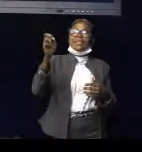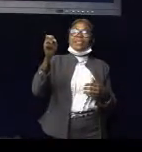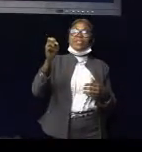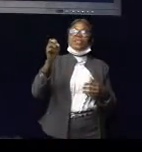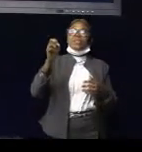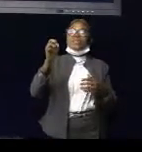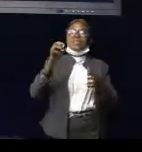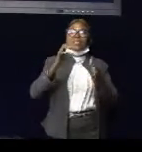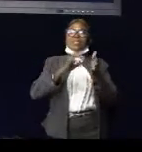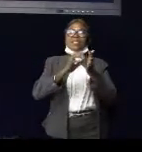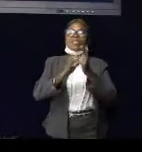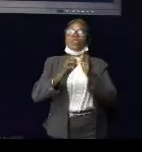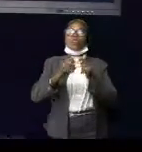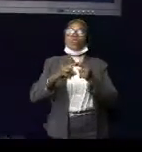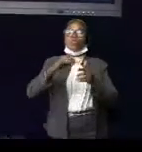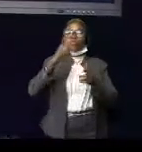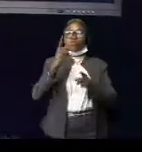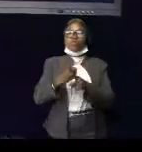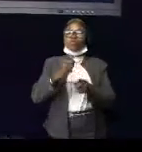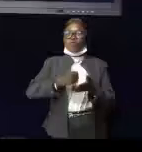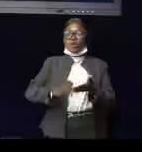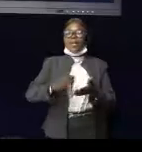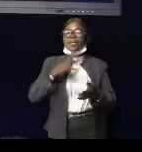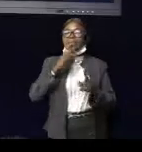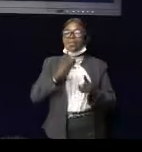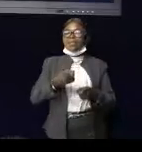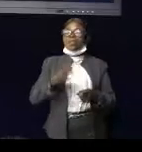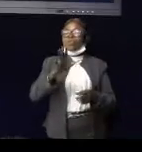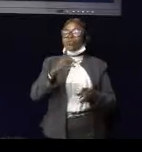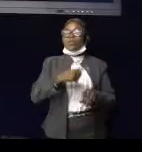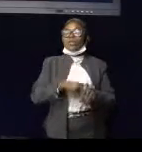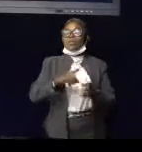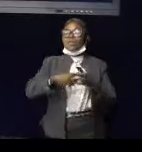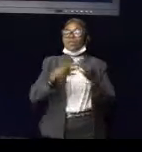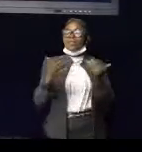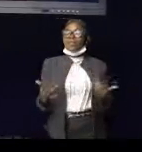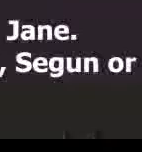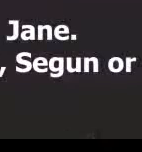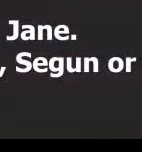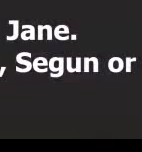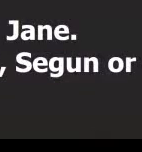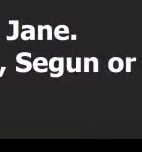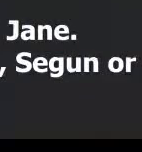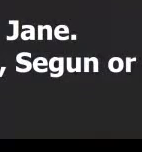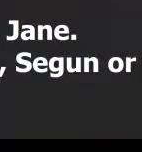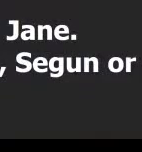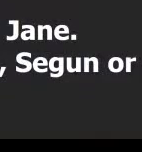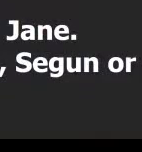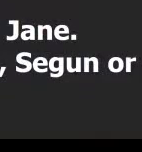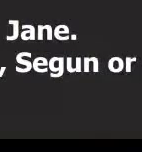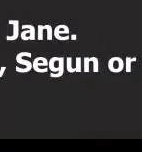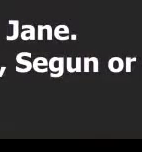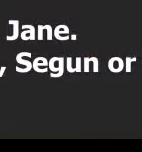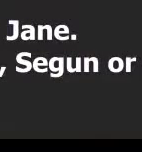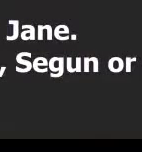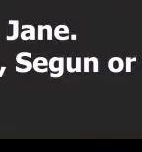You have 30 seconds to write just the answer, and your time starts now.